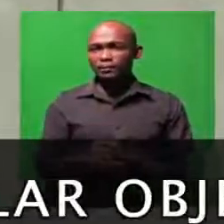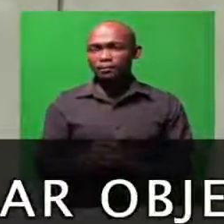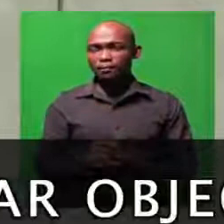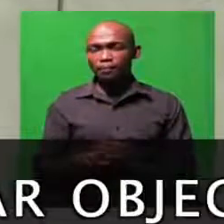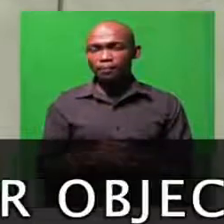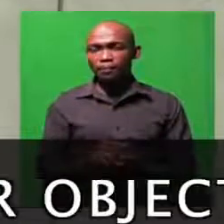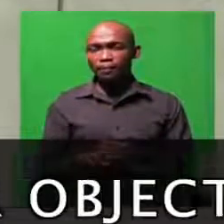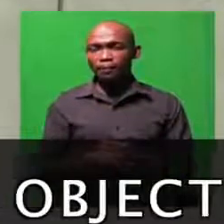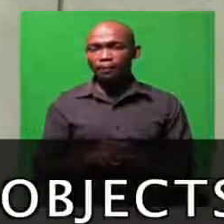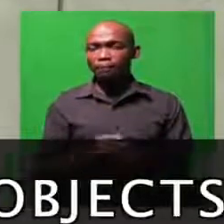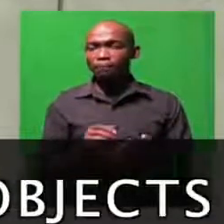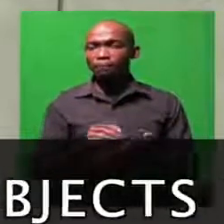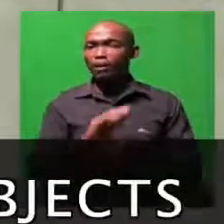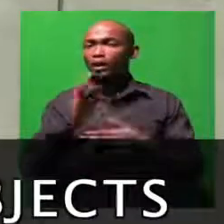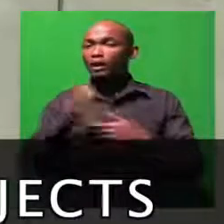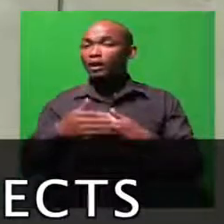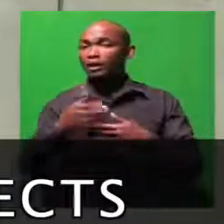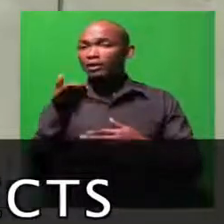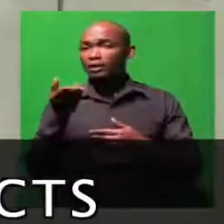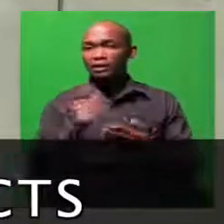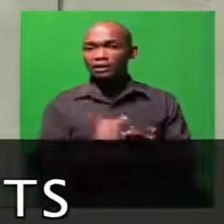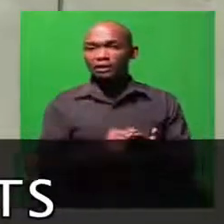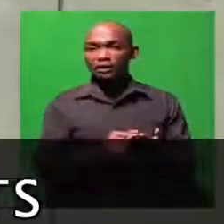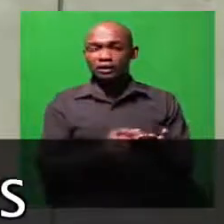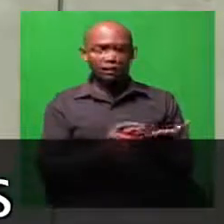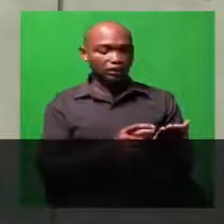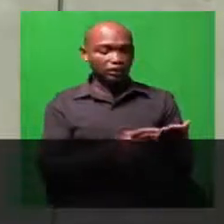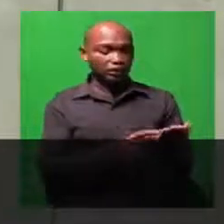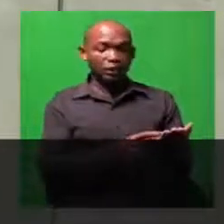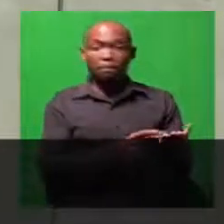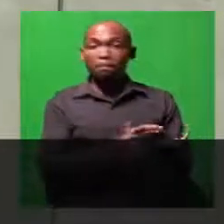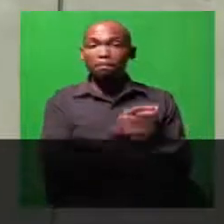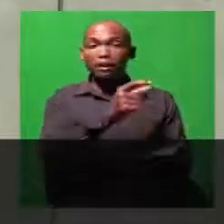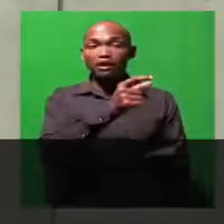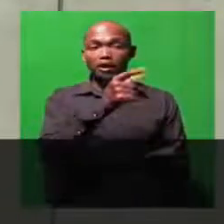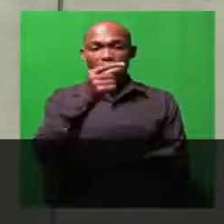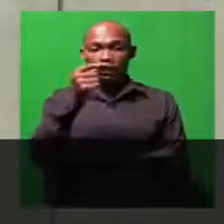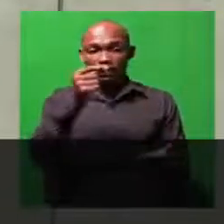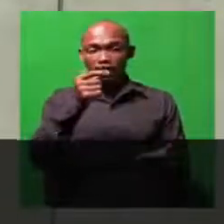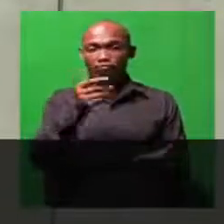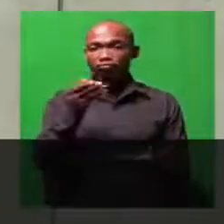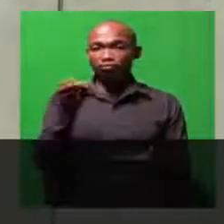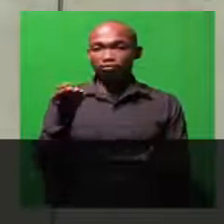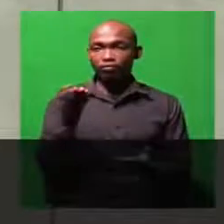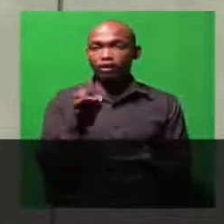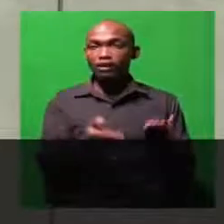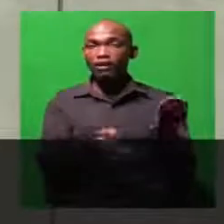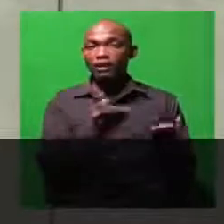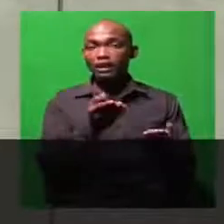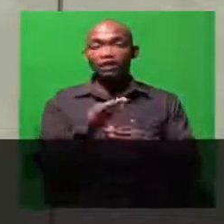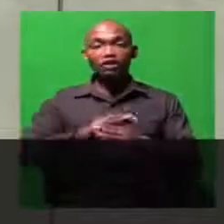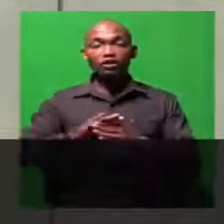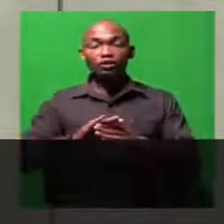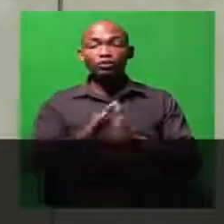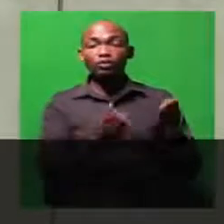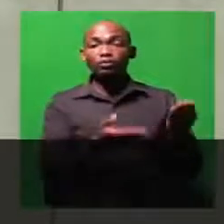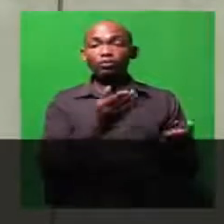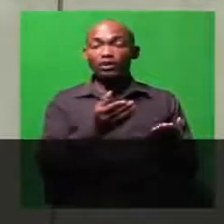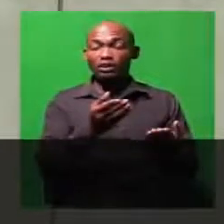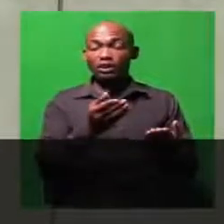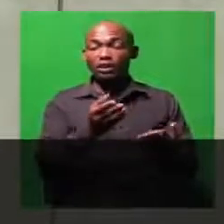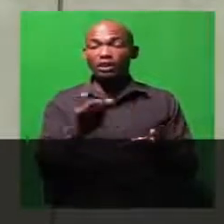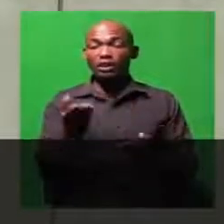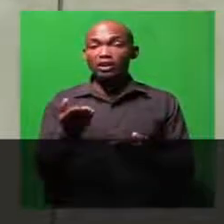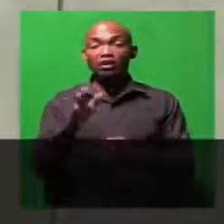Again, this is the measuring cylinder that is used to measure the volume of the